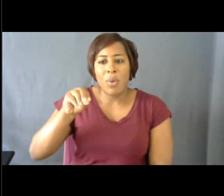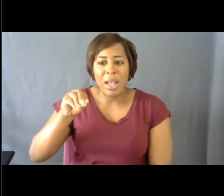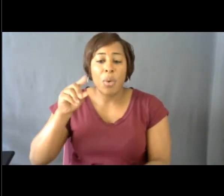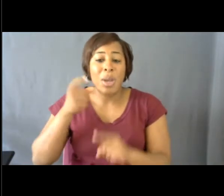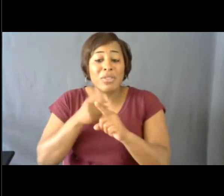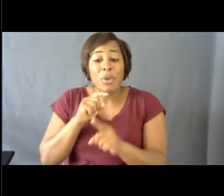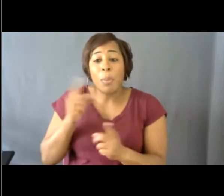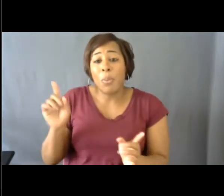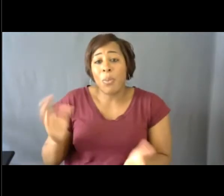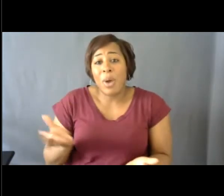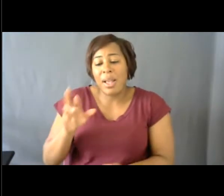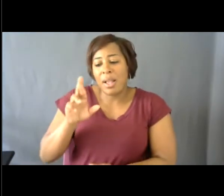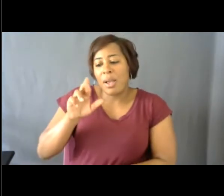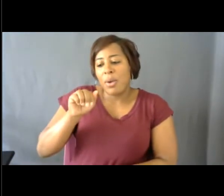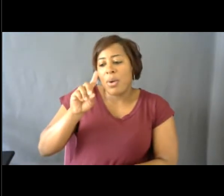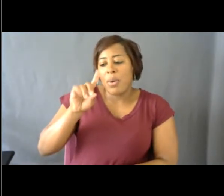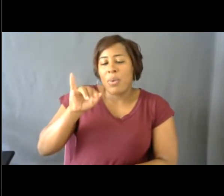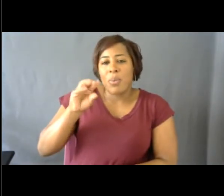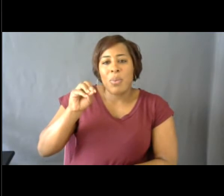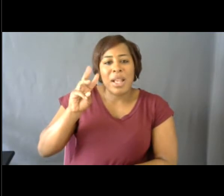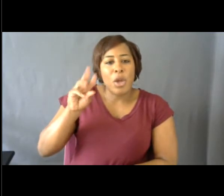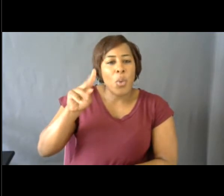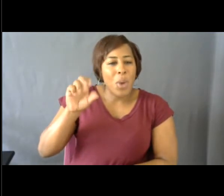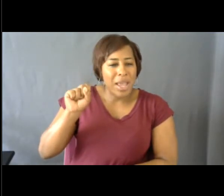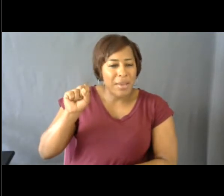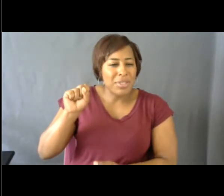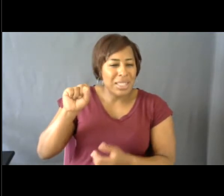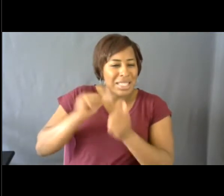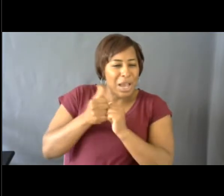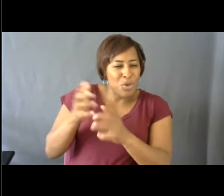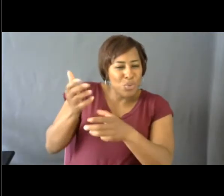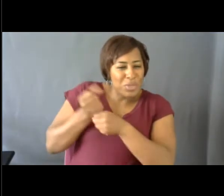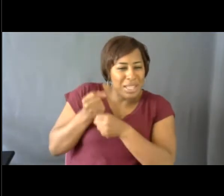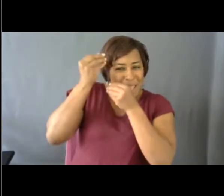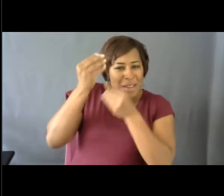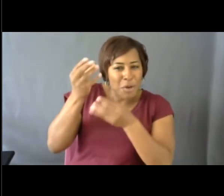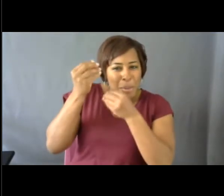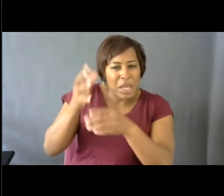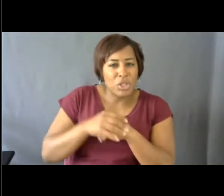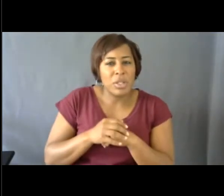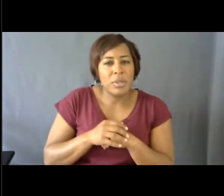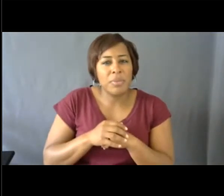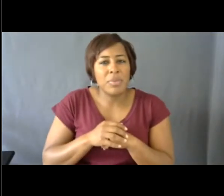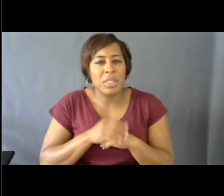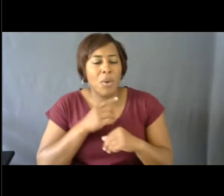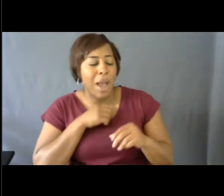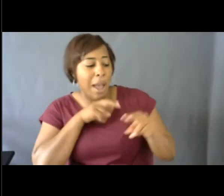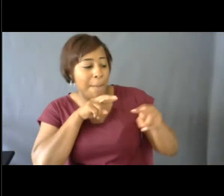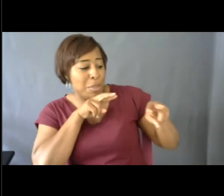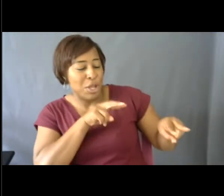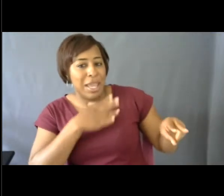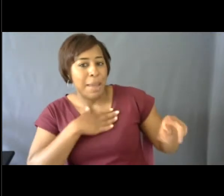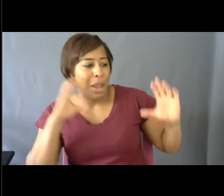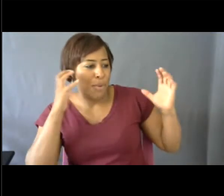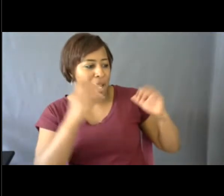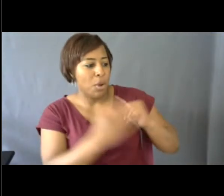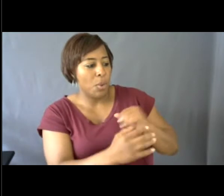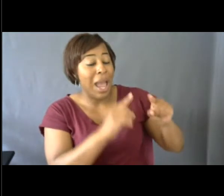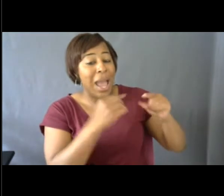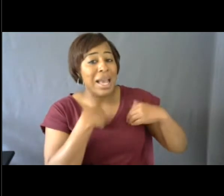It's receiving information through radio waves, and I'm looking at my Midland weather radio that's sitting right here that has a screen that